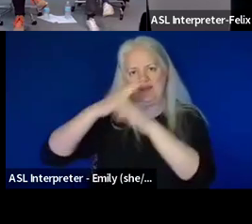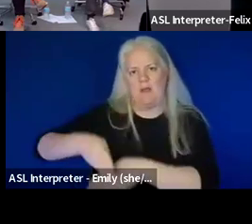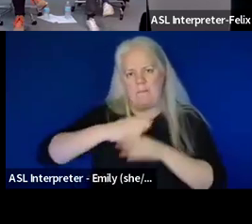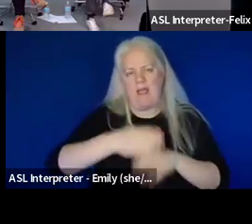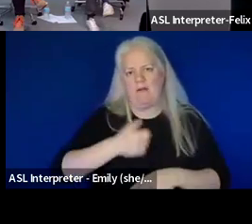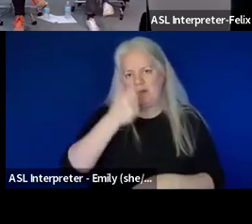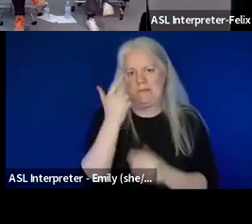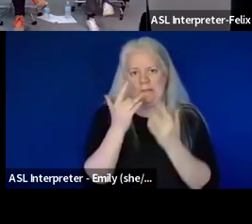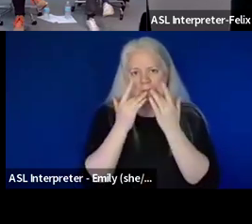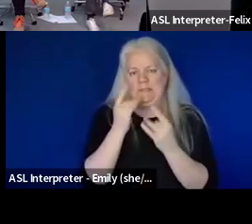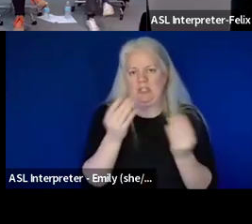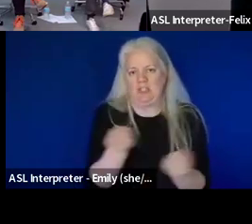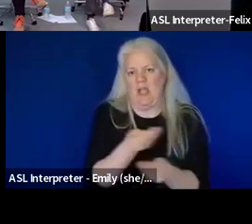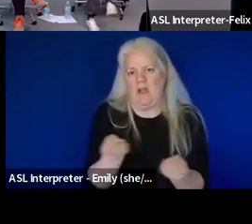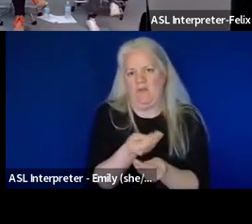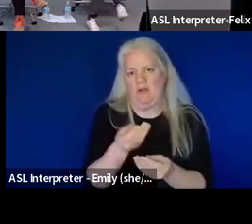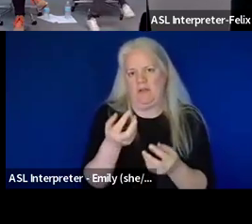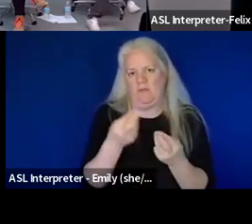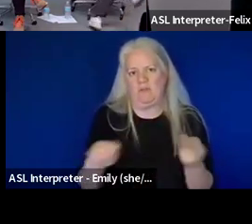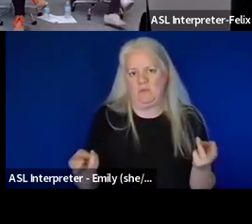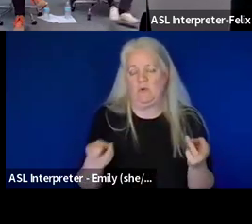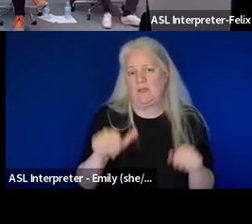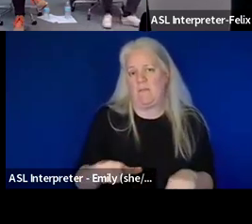of resources. I think that can really be a useful tool.